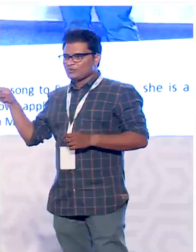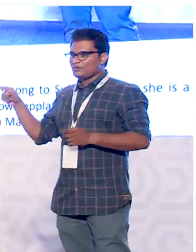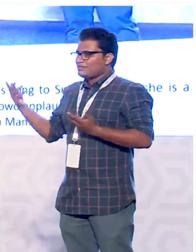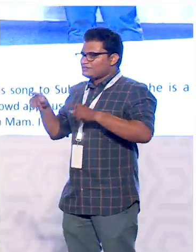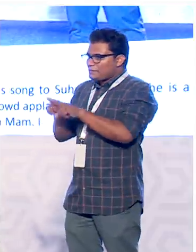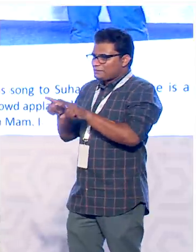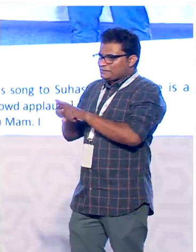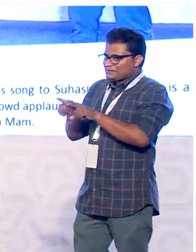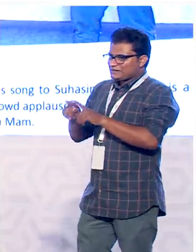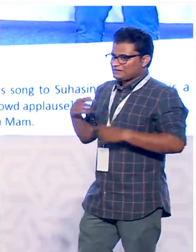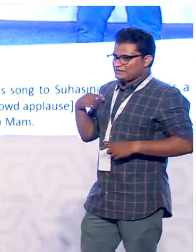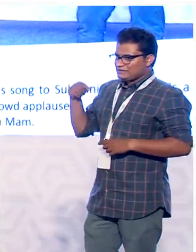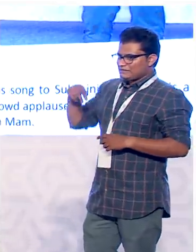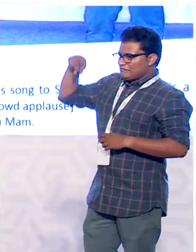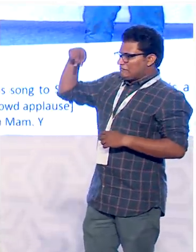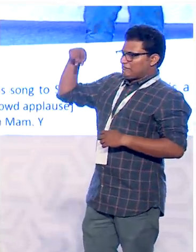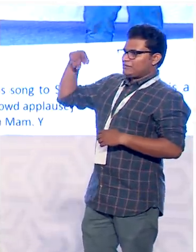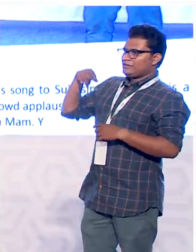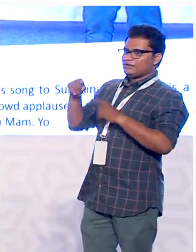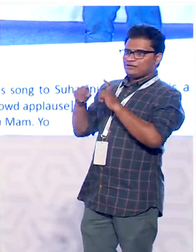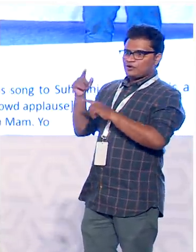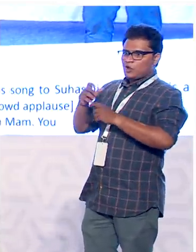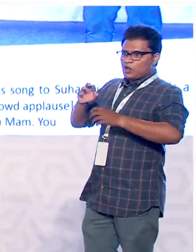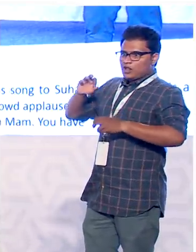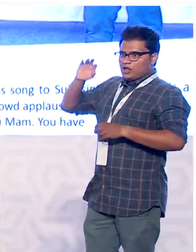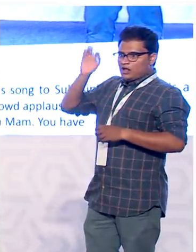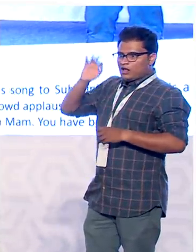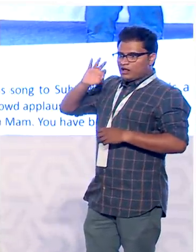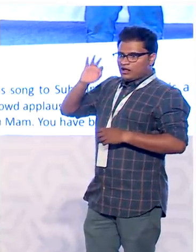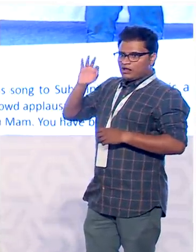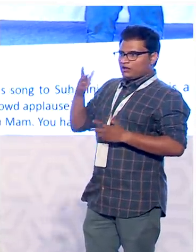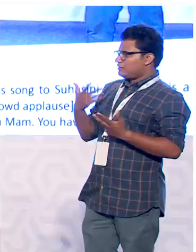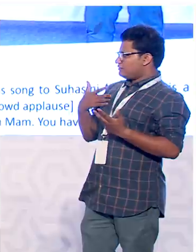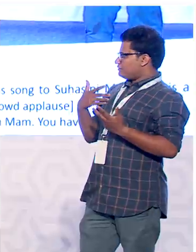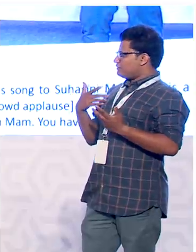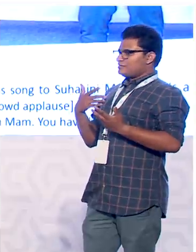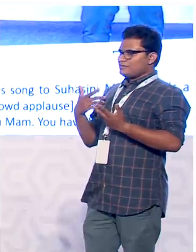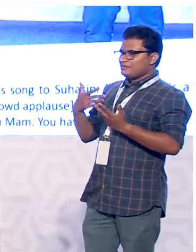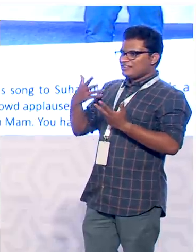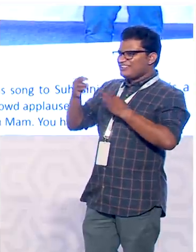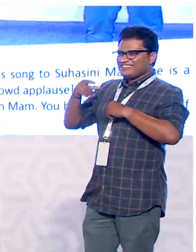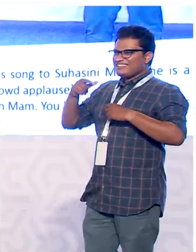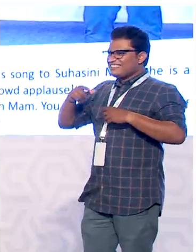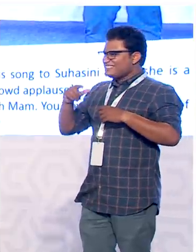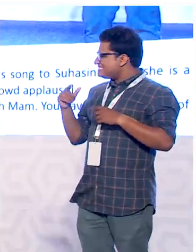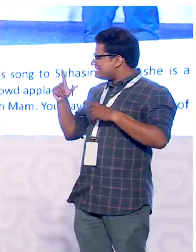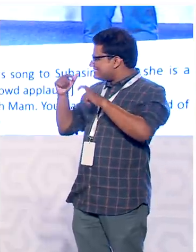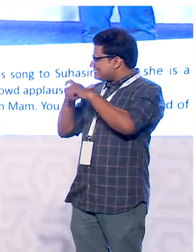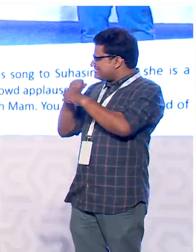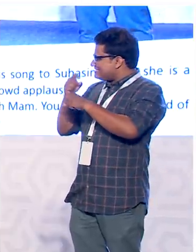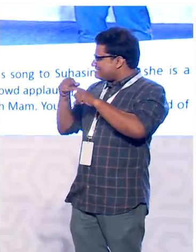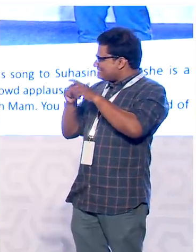cinema. You started your career as makeup artist. You got into... That's wrong. Sorry. Wrong? I started